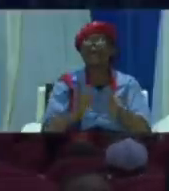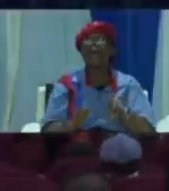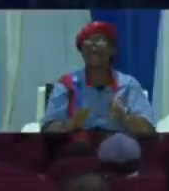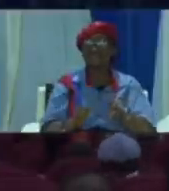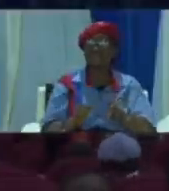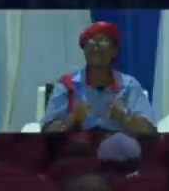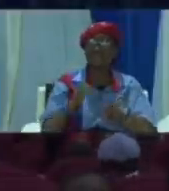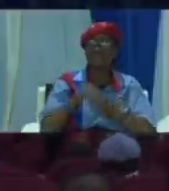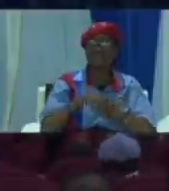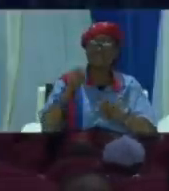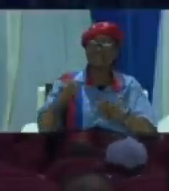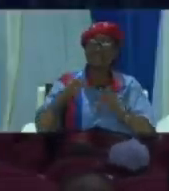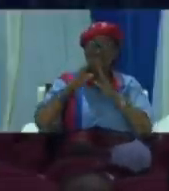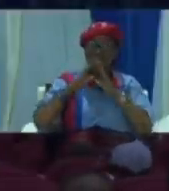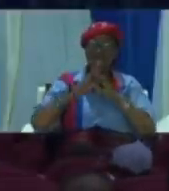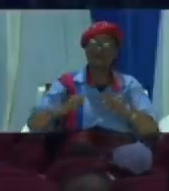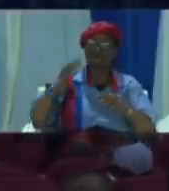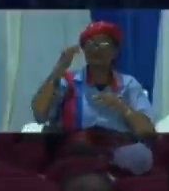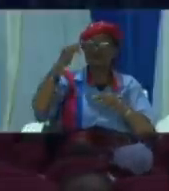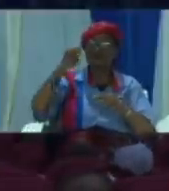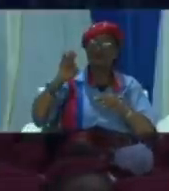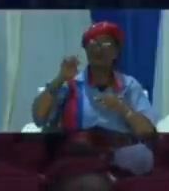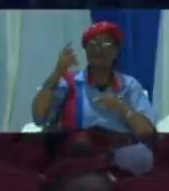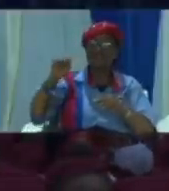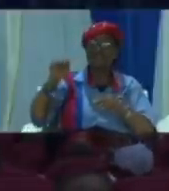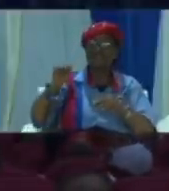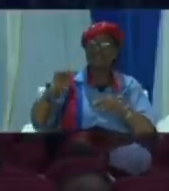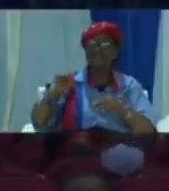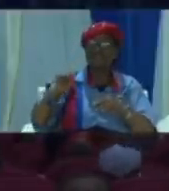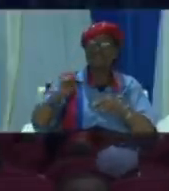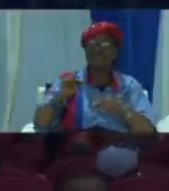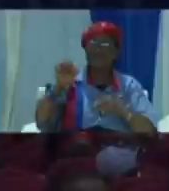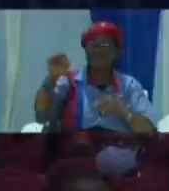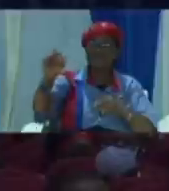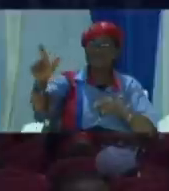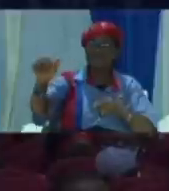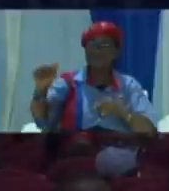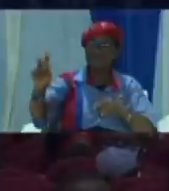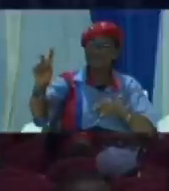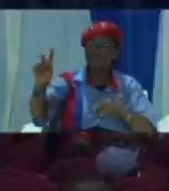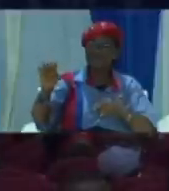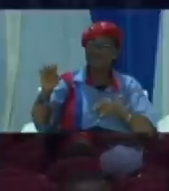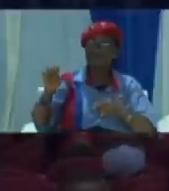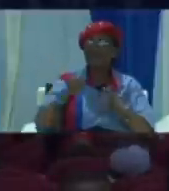in the house of the slave owner, he